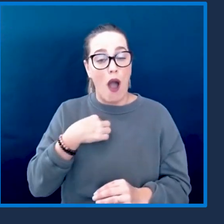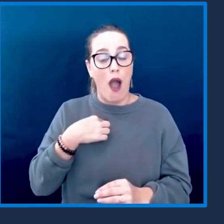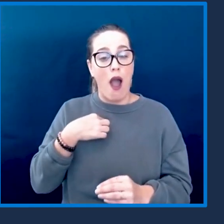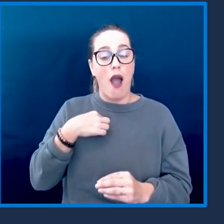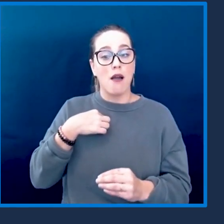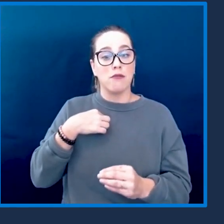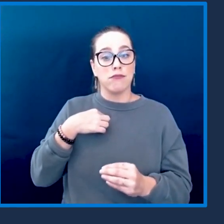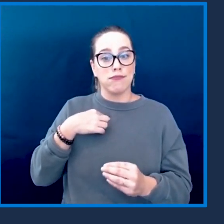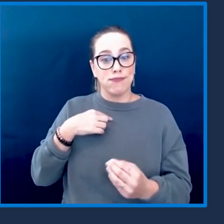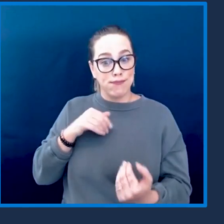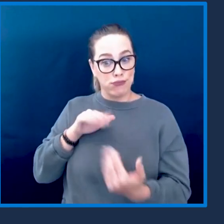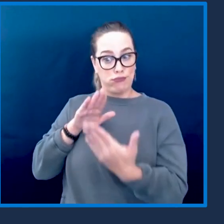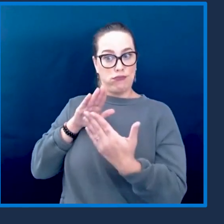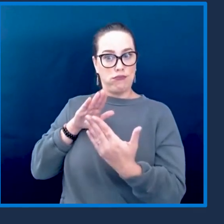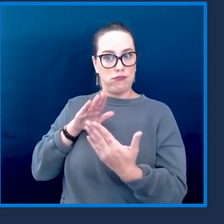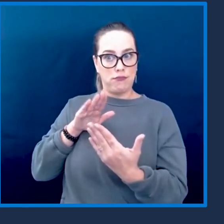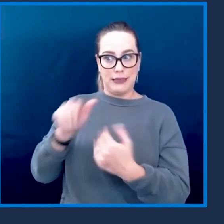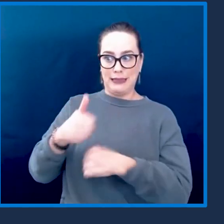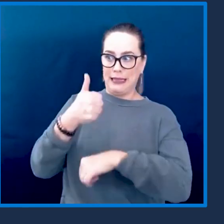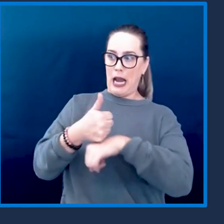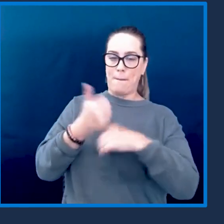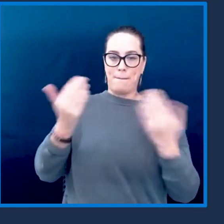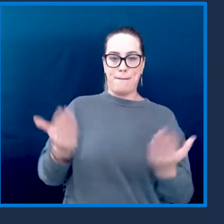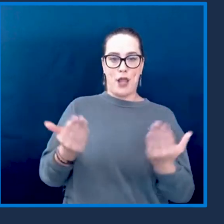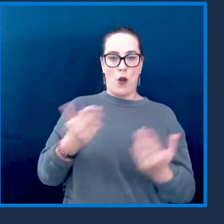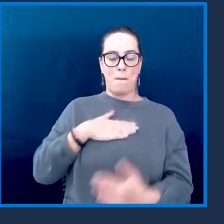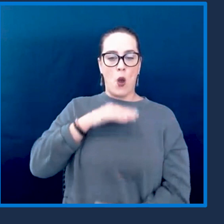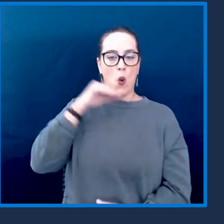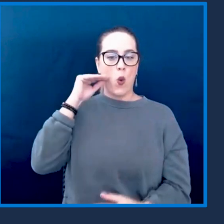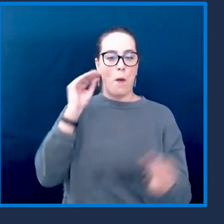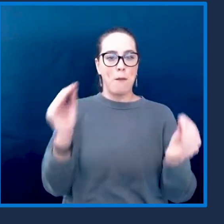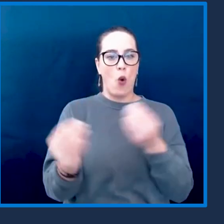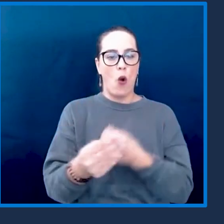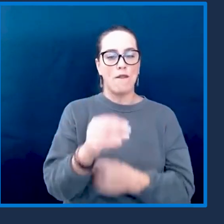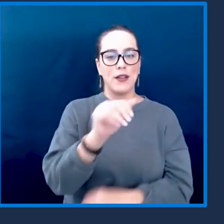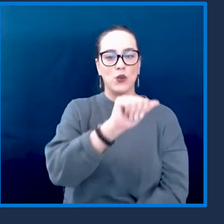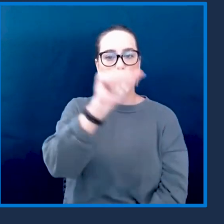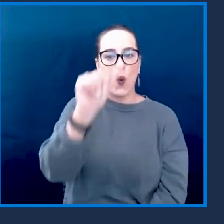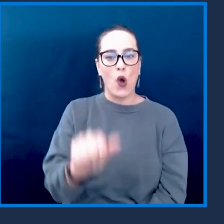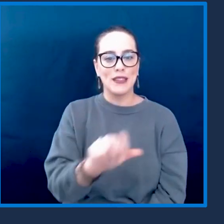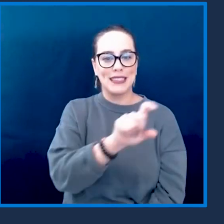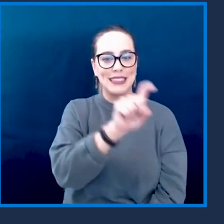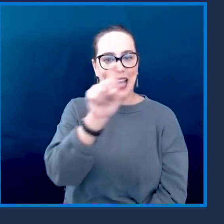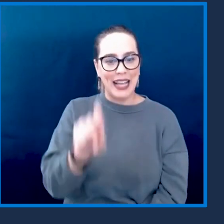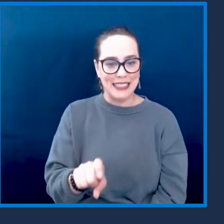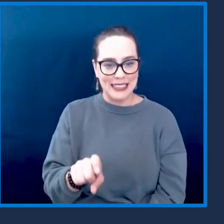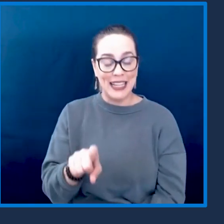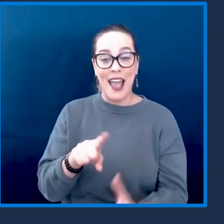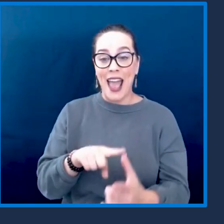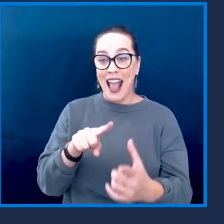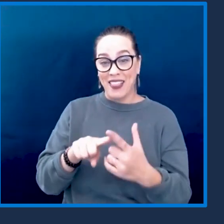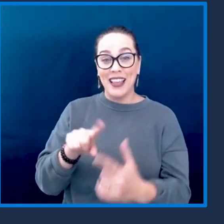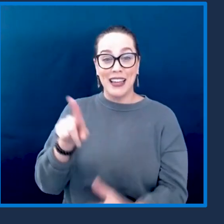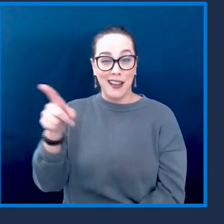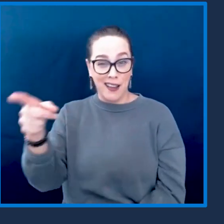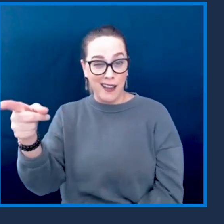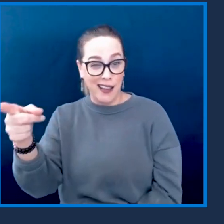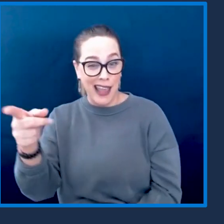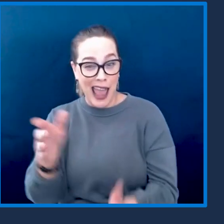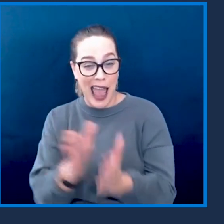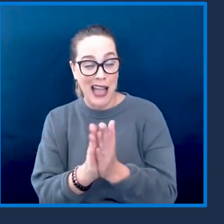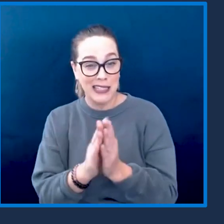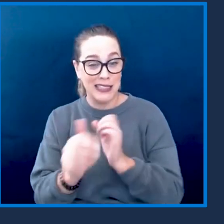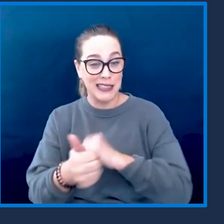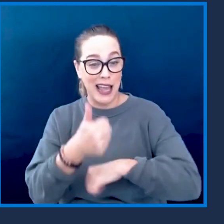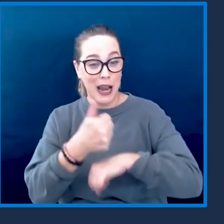And shortly thereafter, I suppose he saw my eagerness for this. He asked me to take on a role at the national level to help grow teams across the